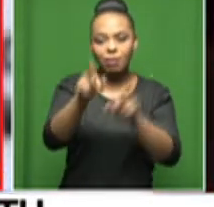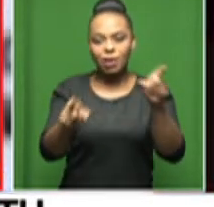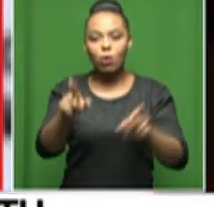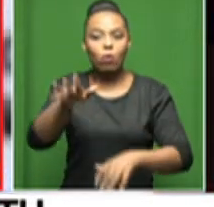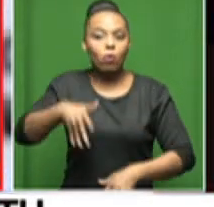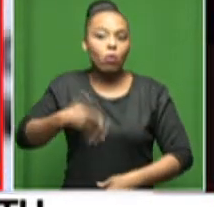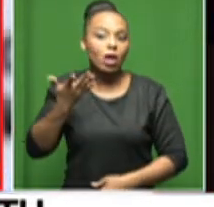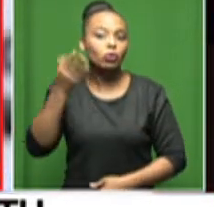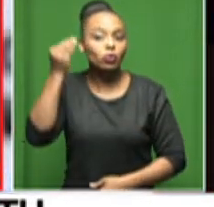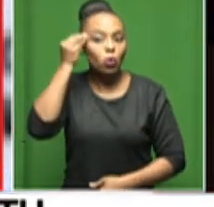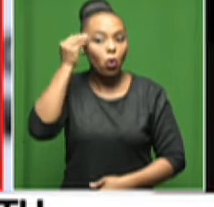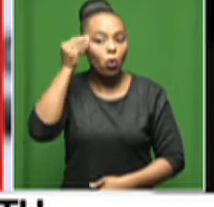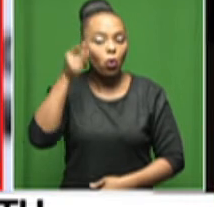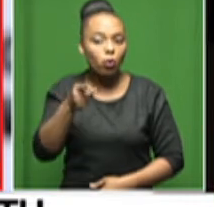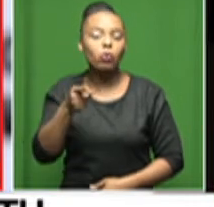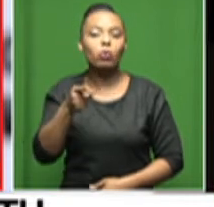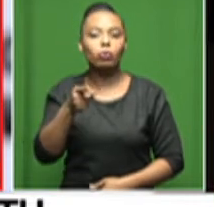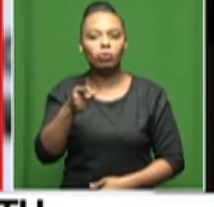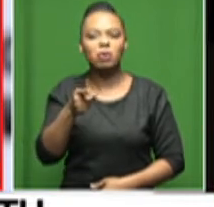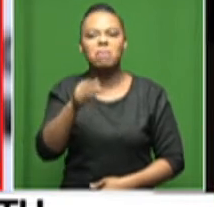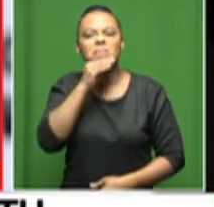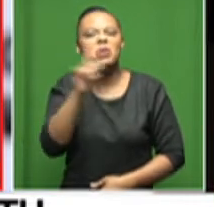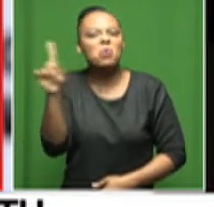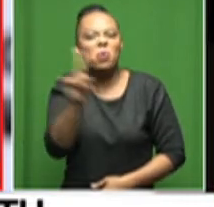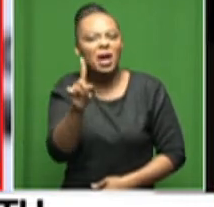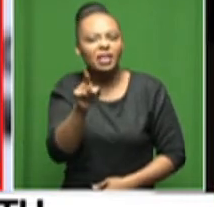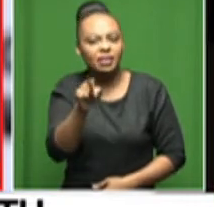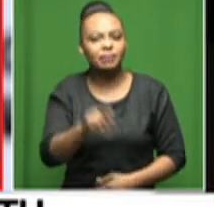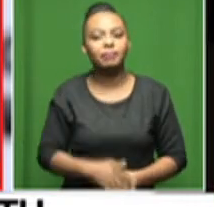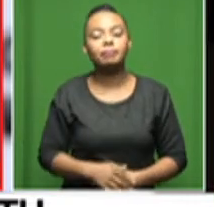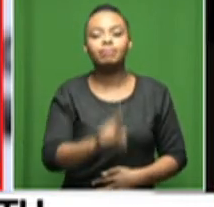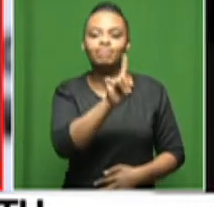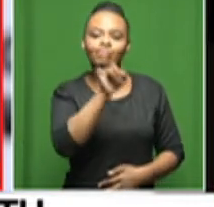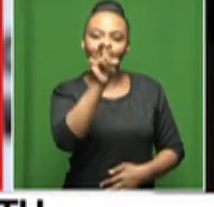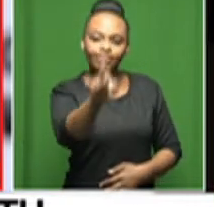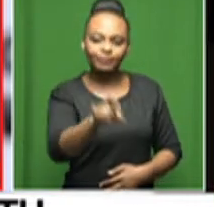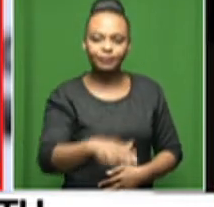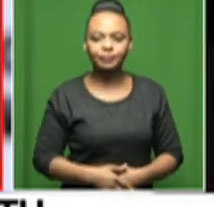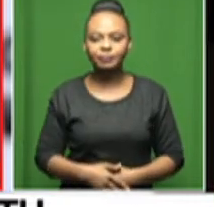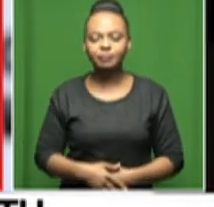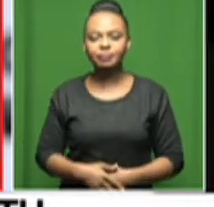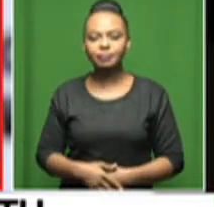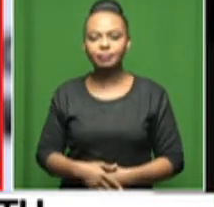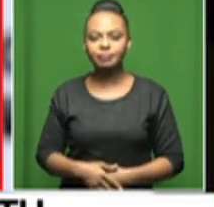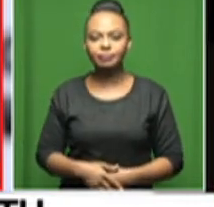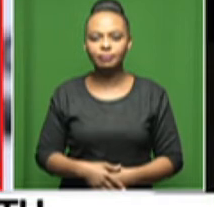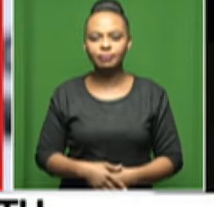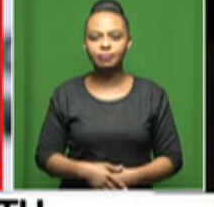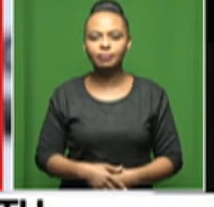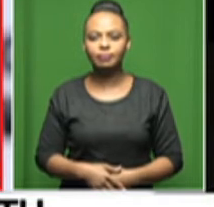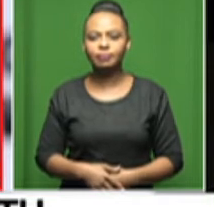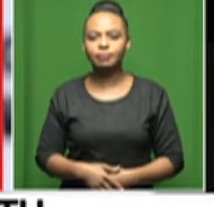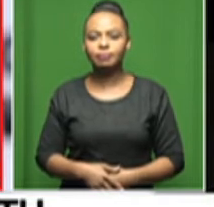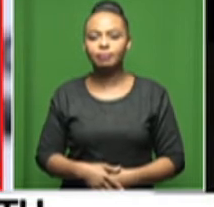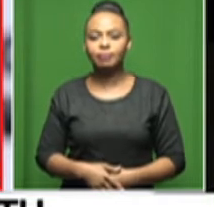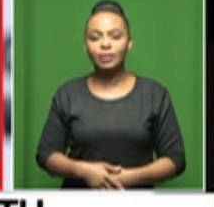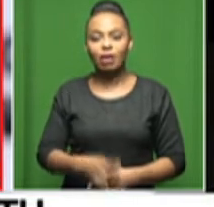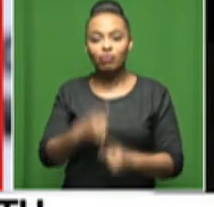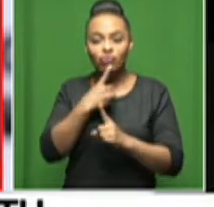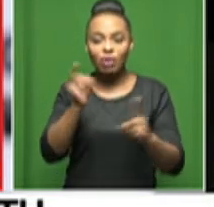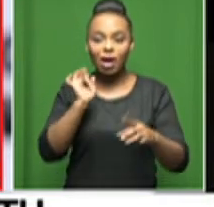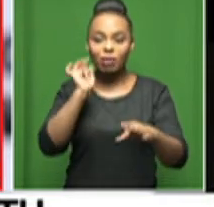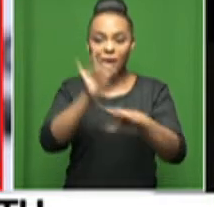know what is it that this means to all of us. The first question is, what are the implications of this report on